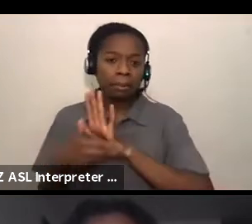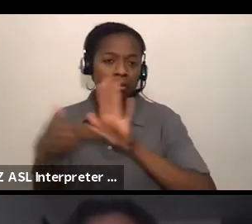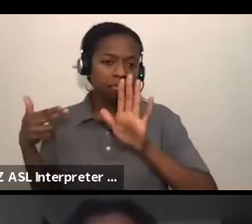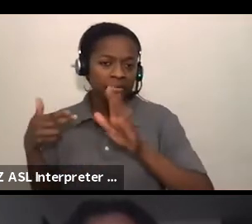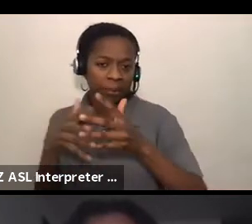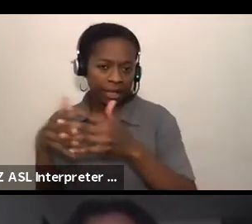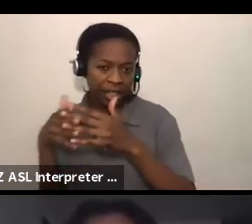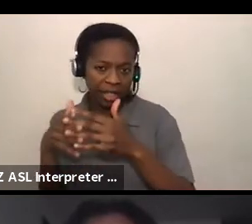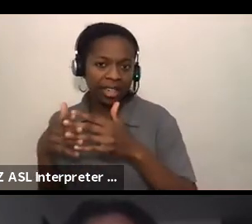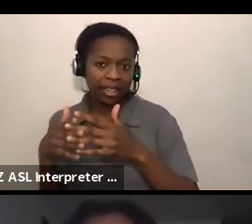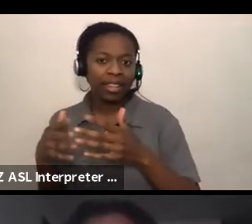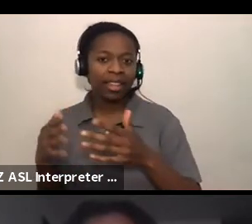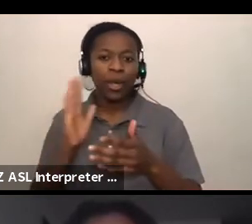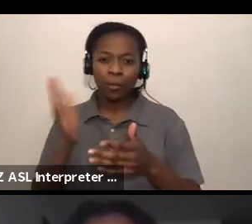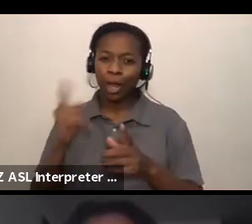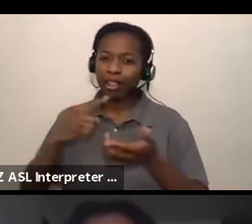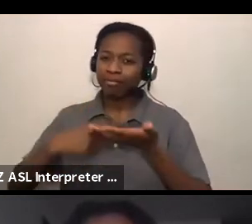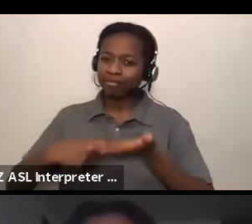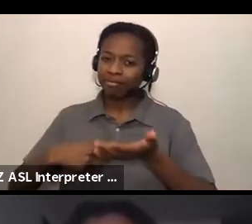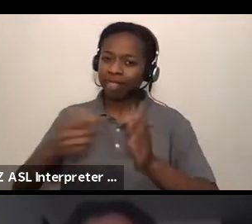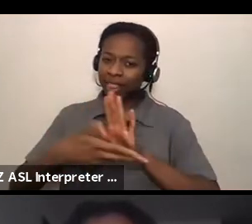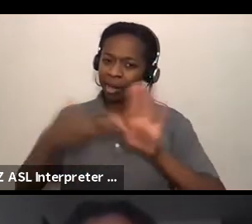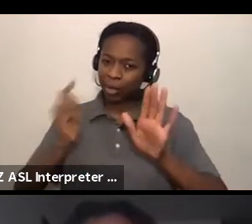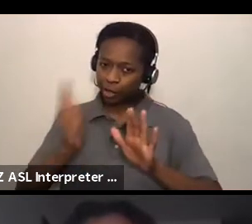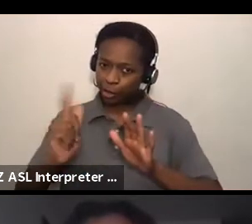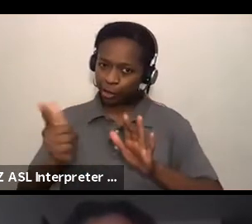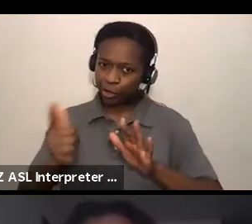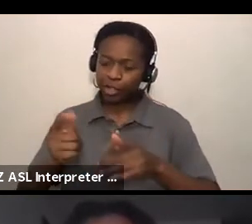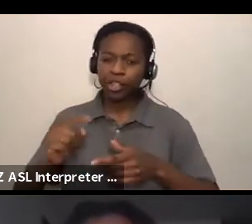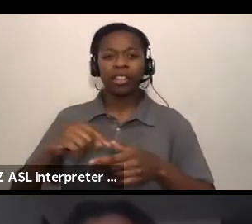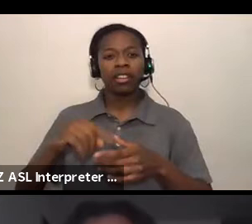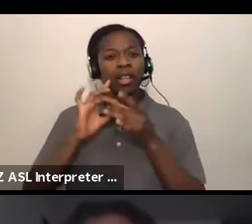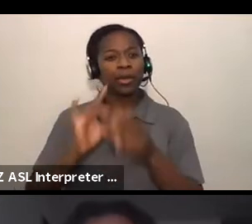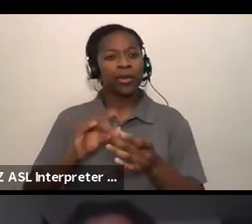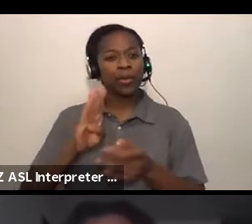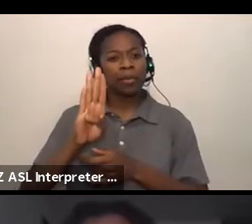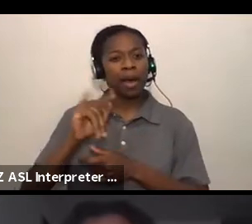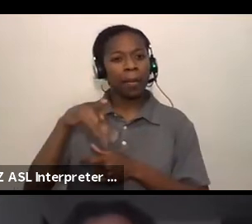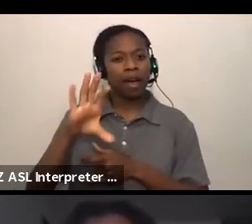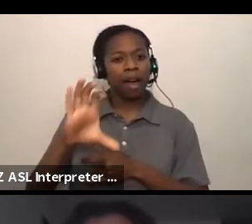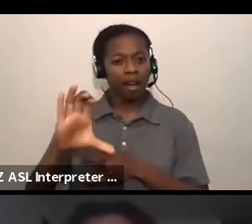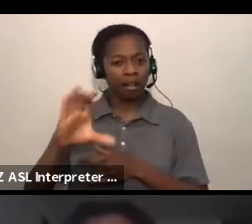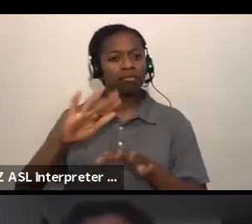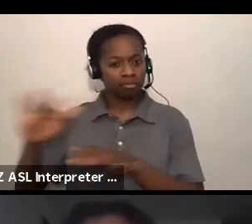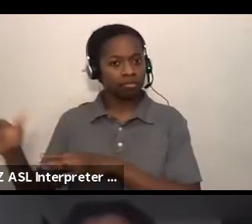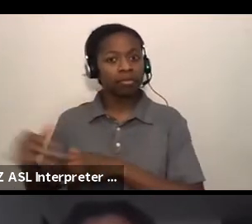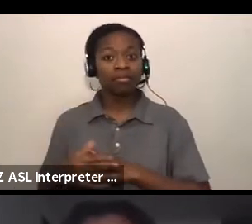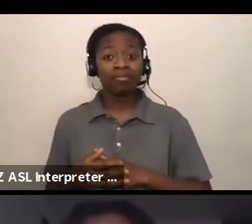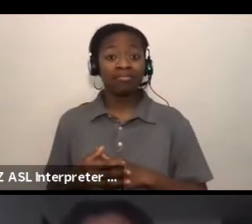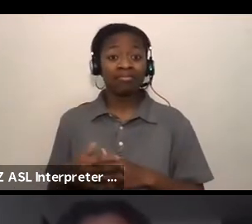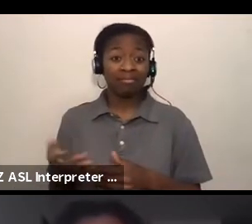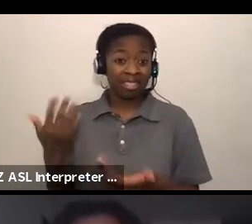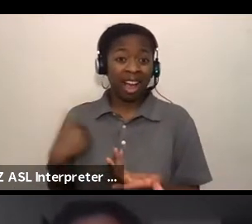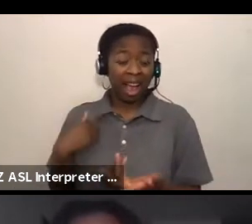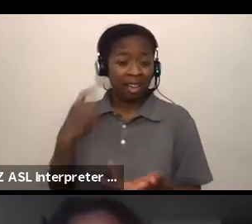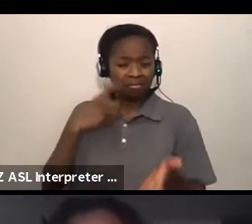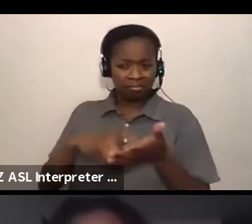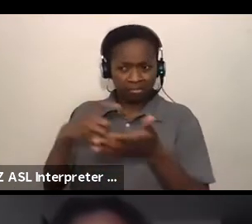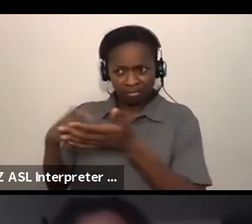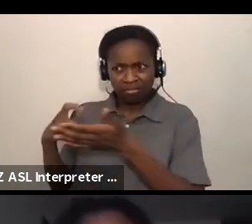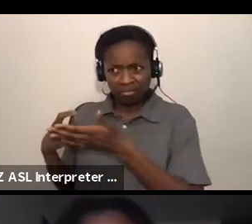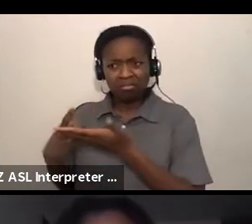going to go to the labeling too in terms of when we talk about BIPOC and stuff, right? But just how I wasn't being represented. A lot